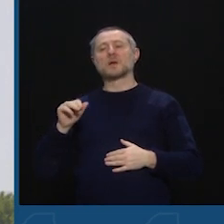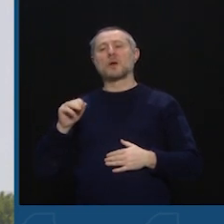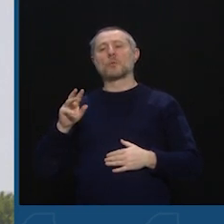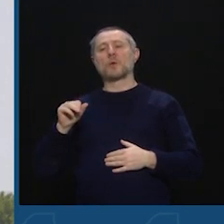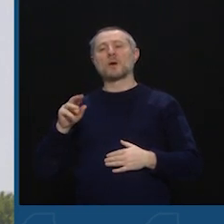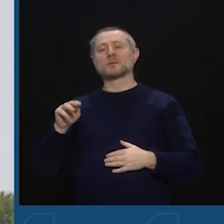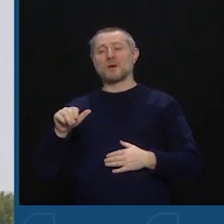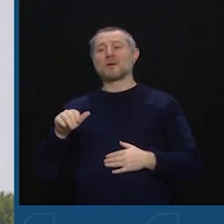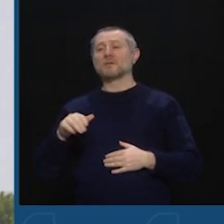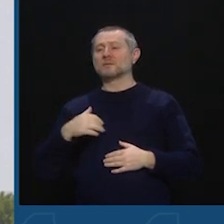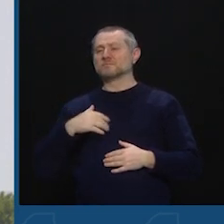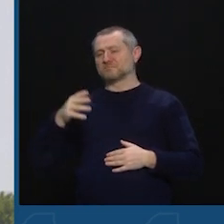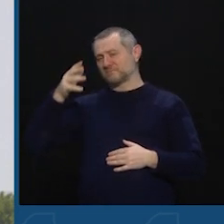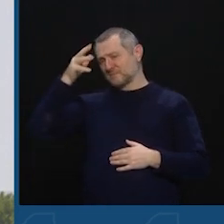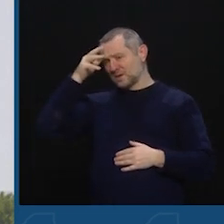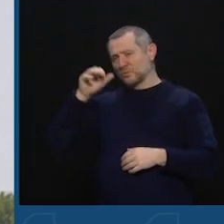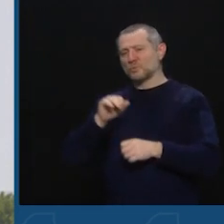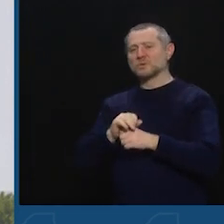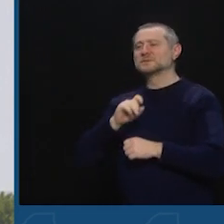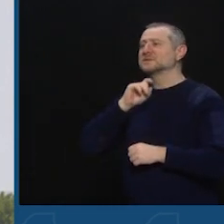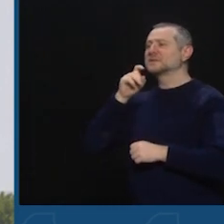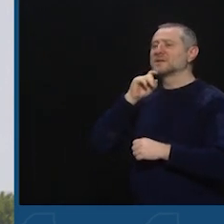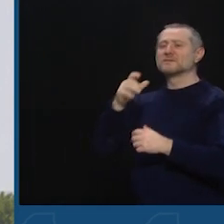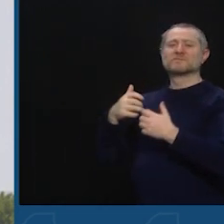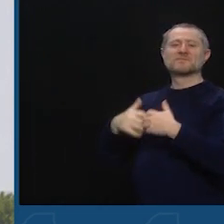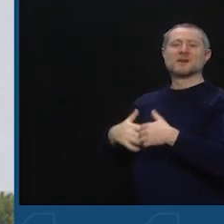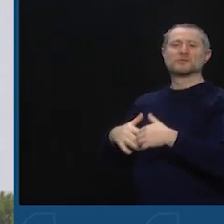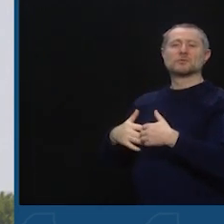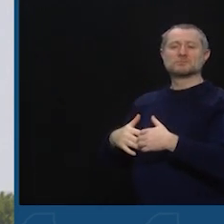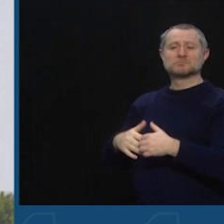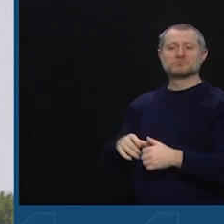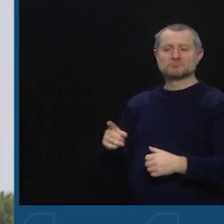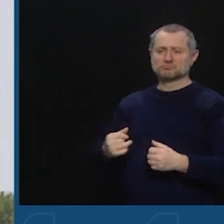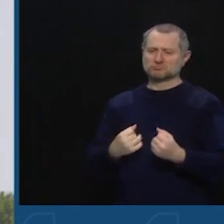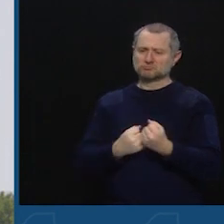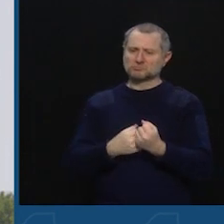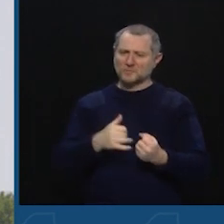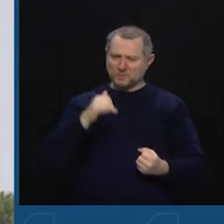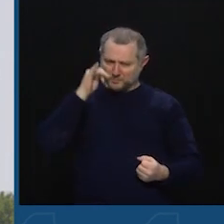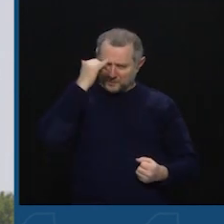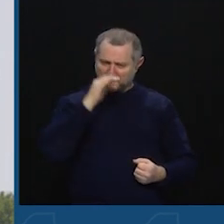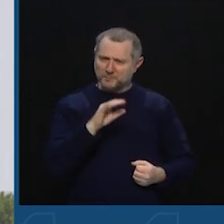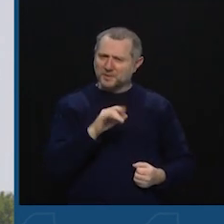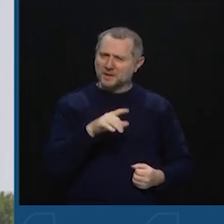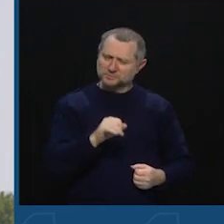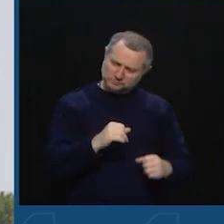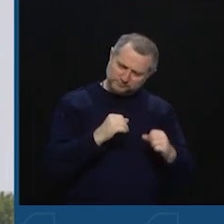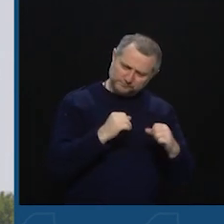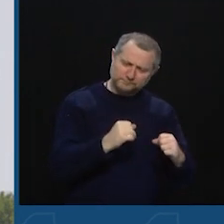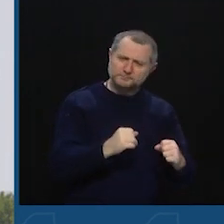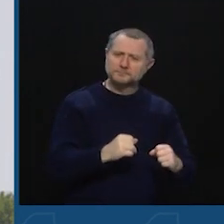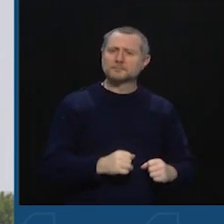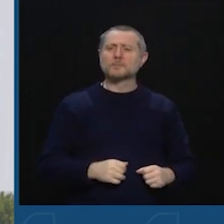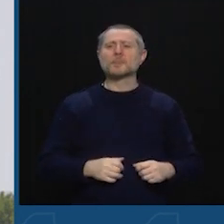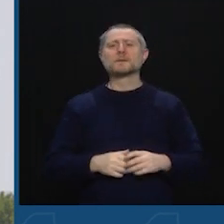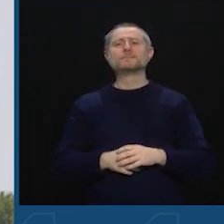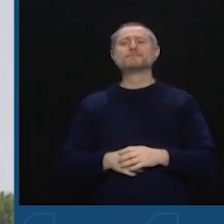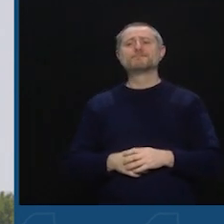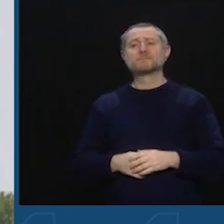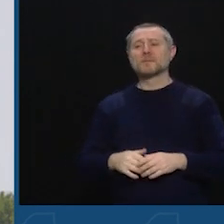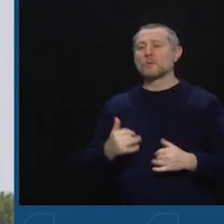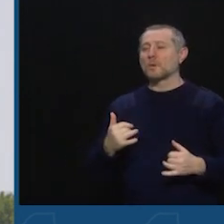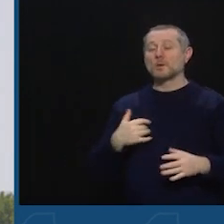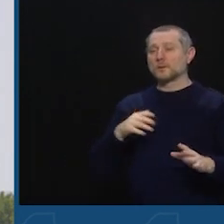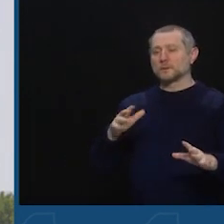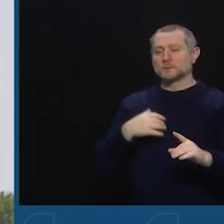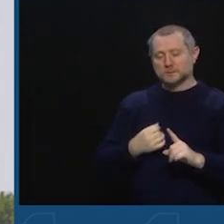steel. And everybody, and go Bills. Tom, go Bills. Go Bills. And I had to, now you got me on another diversion.